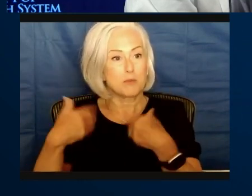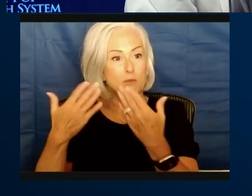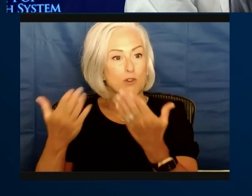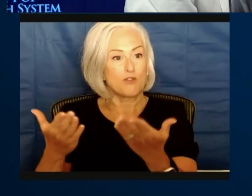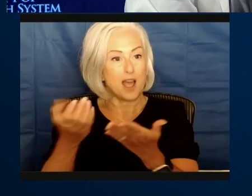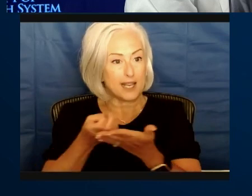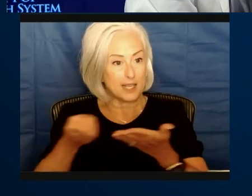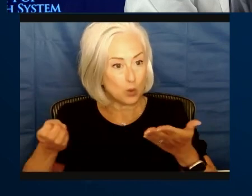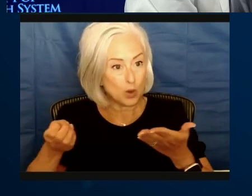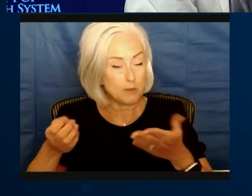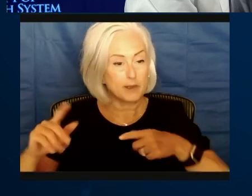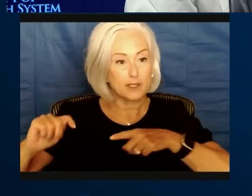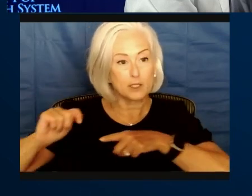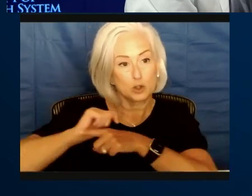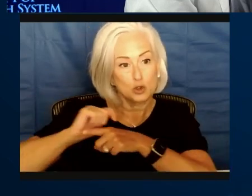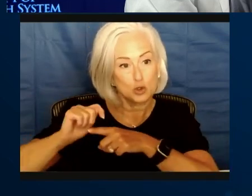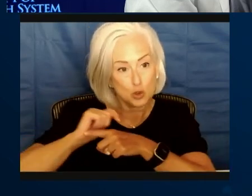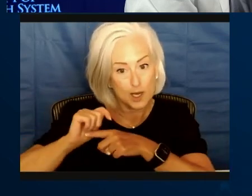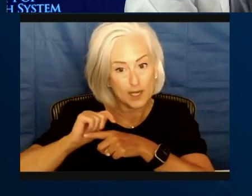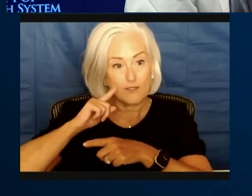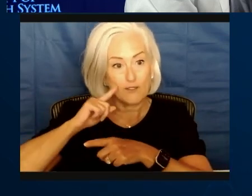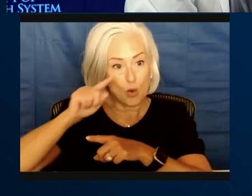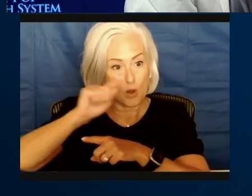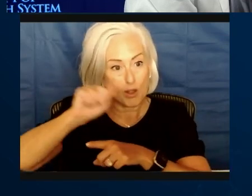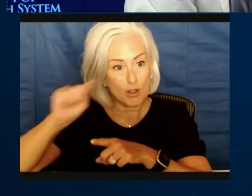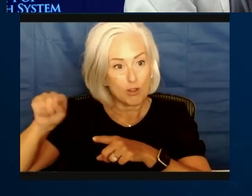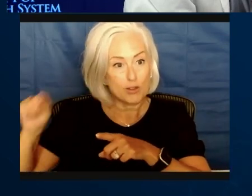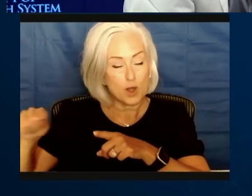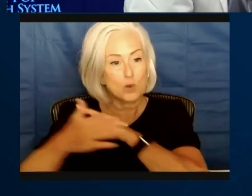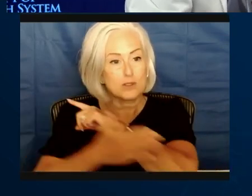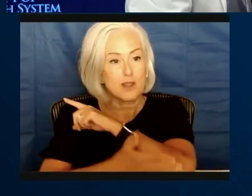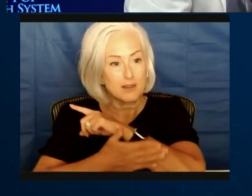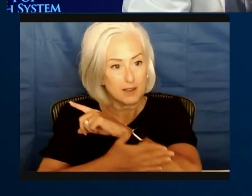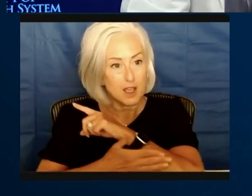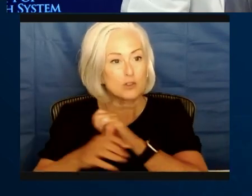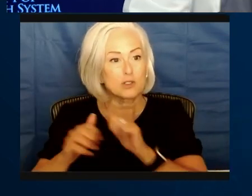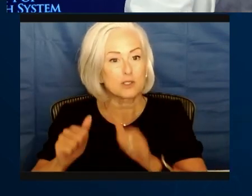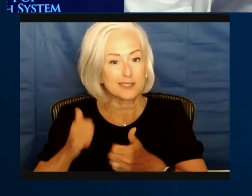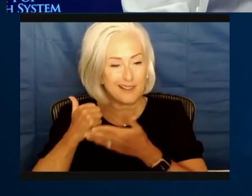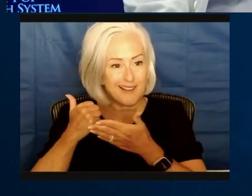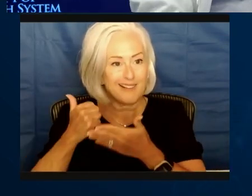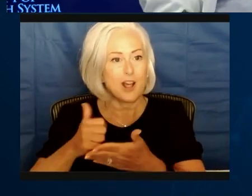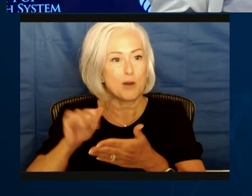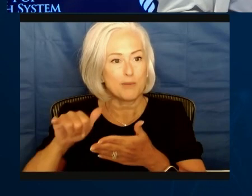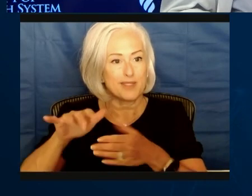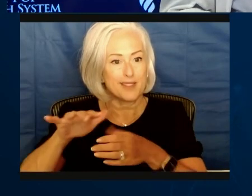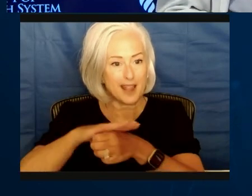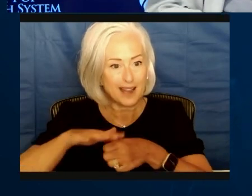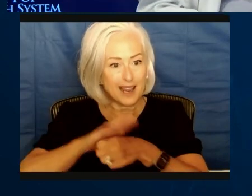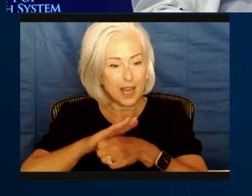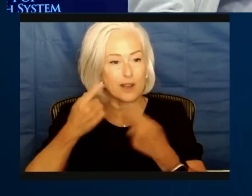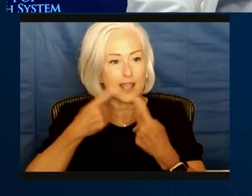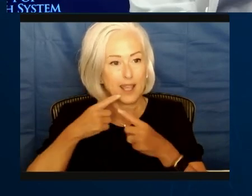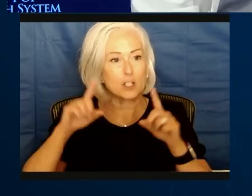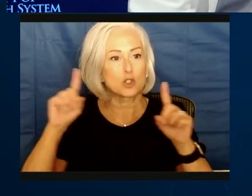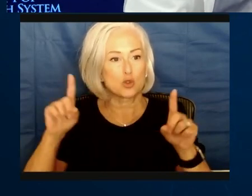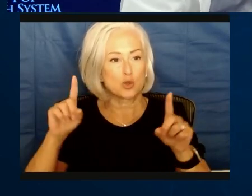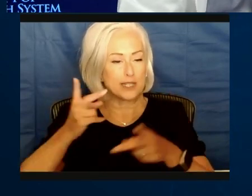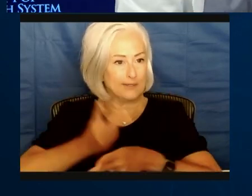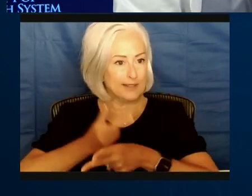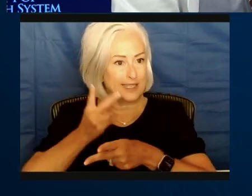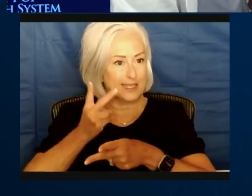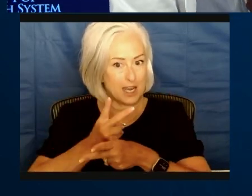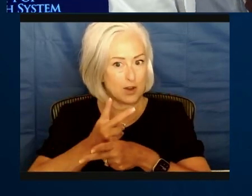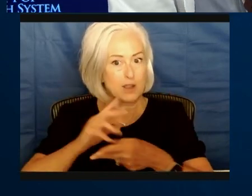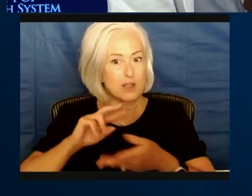these countries are likely to penetrate this market and achieve that economic of scale, which will make them more